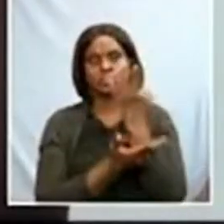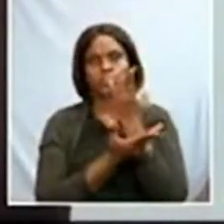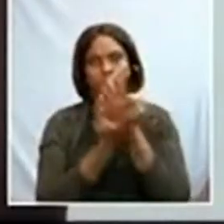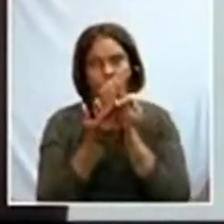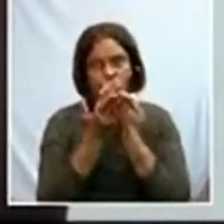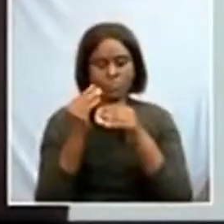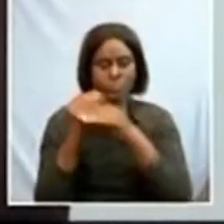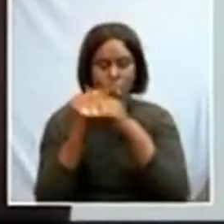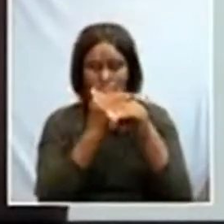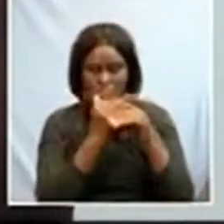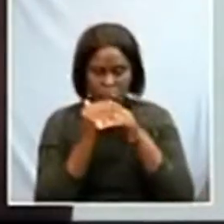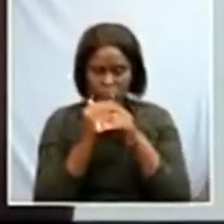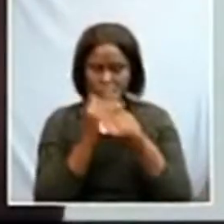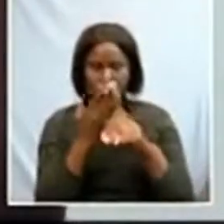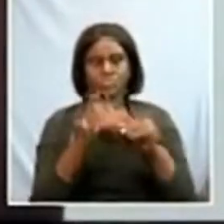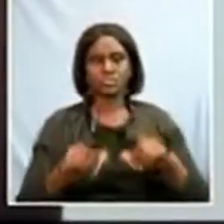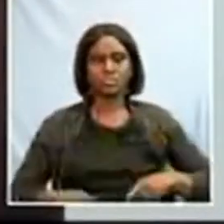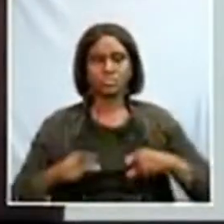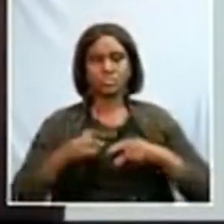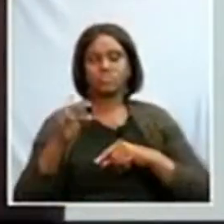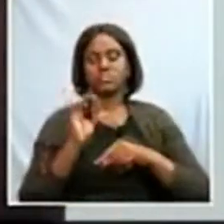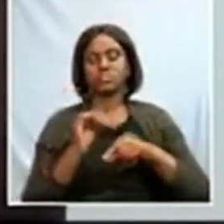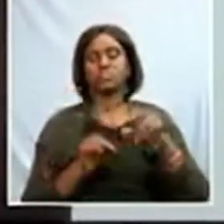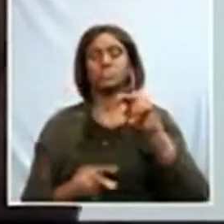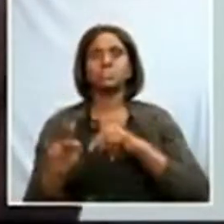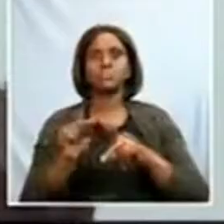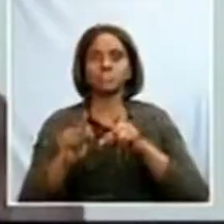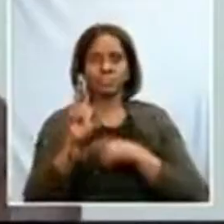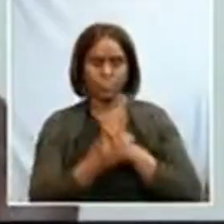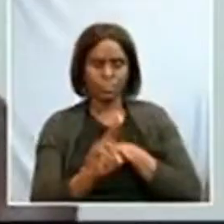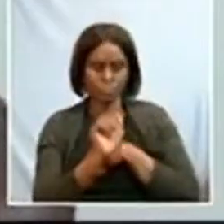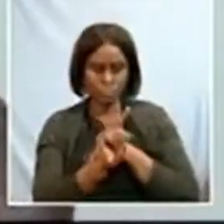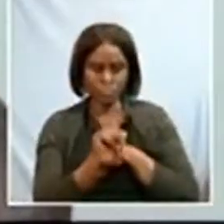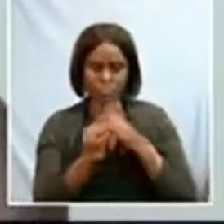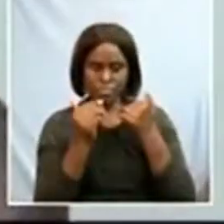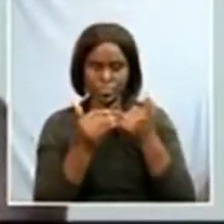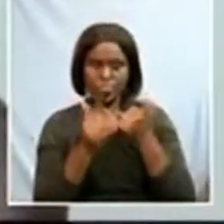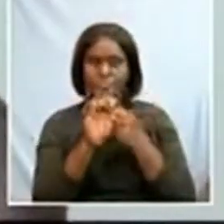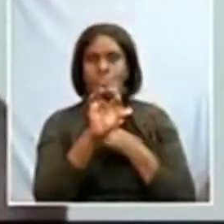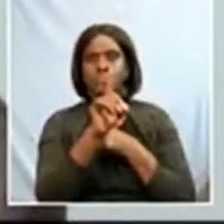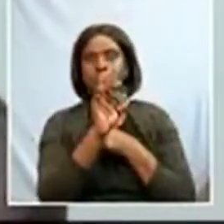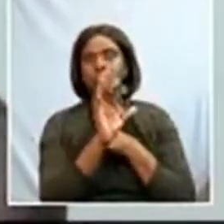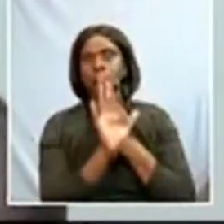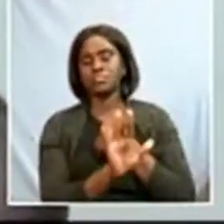the standards of living of our people using this current CDF.